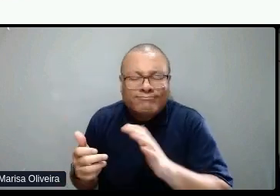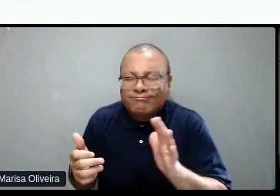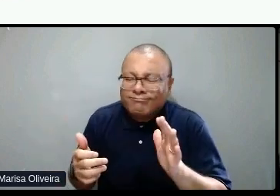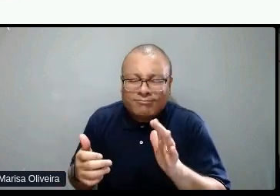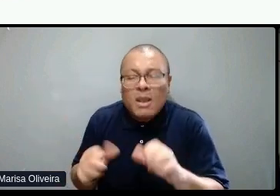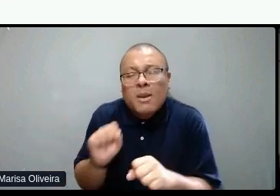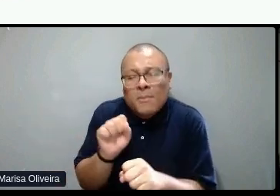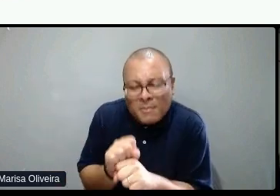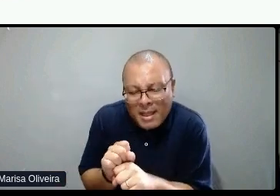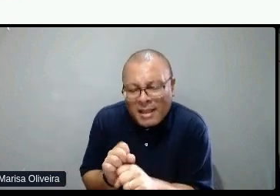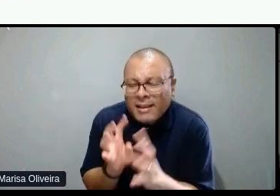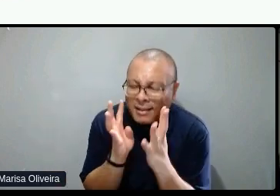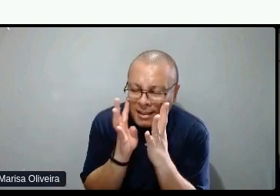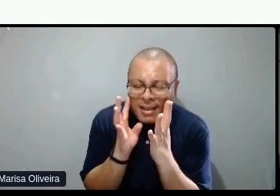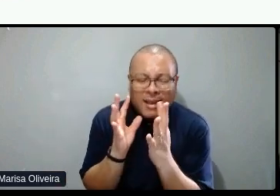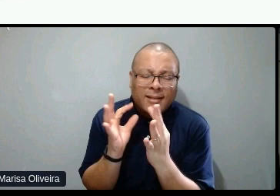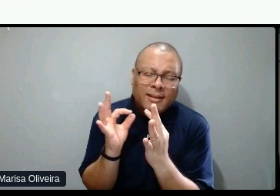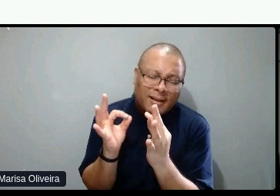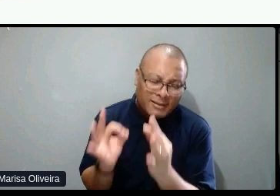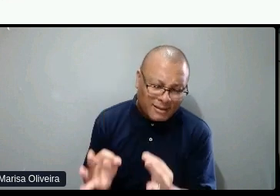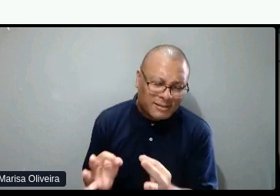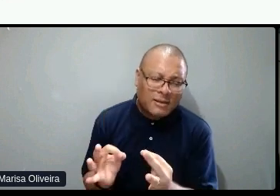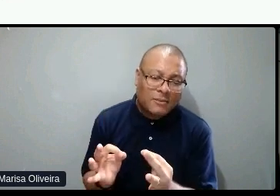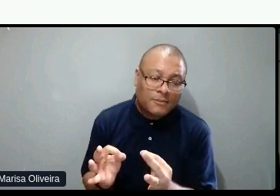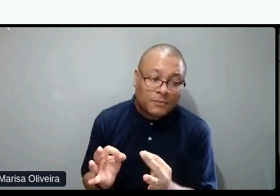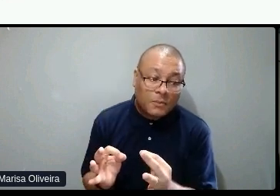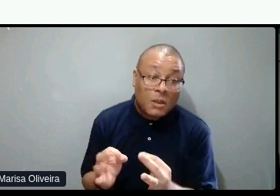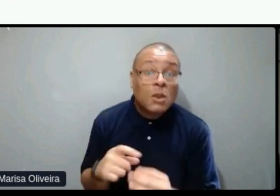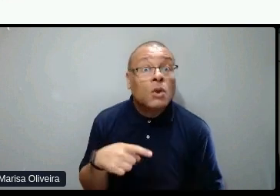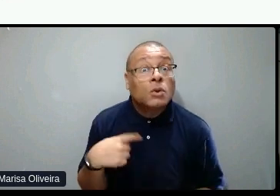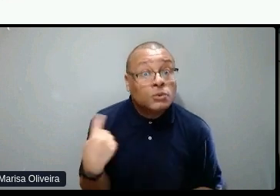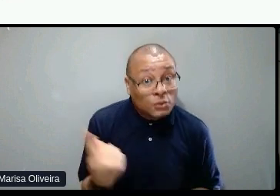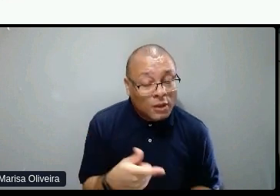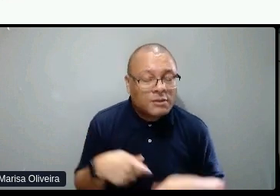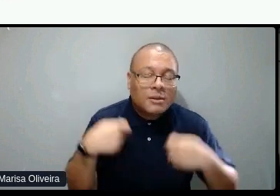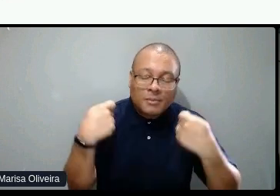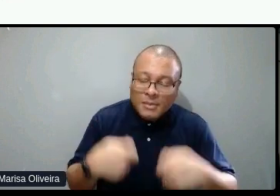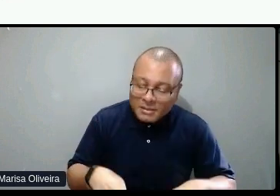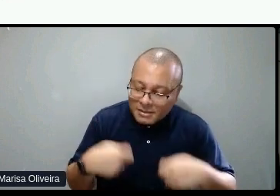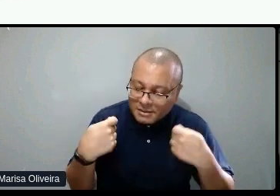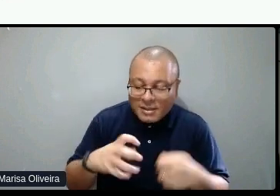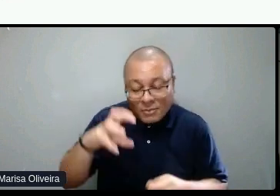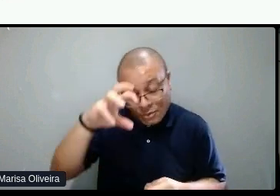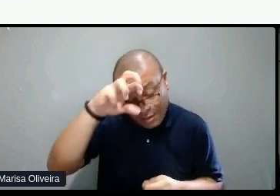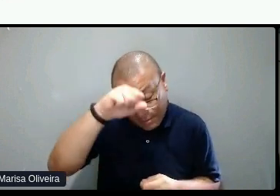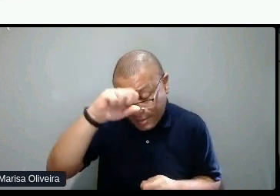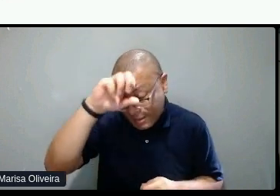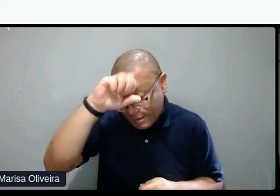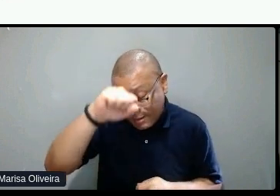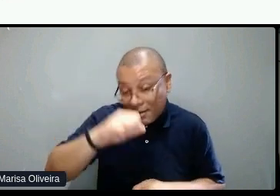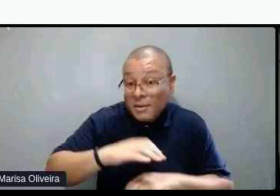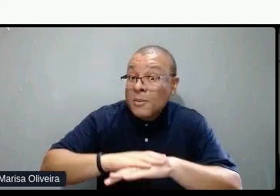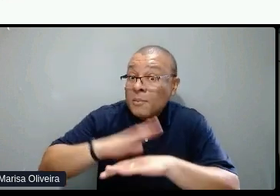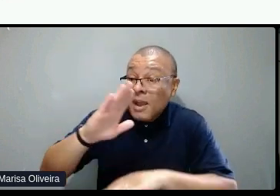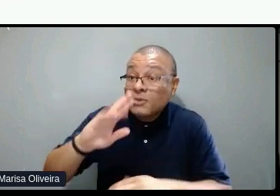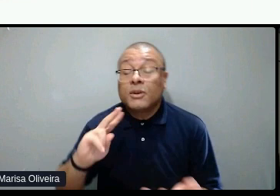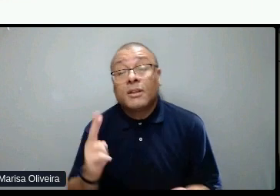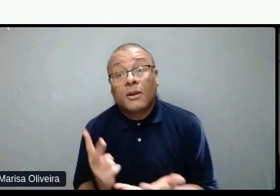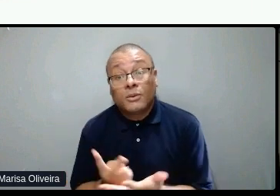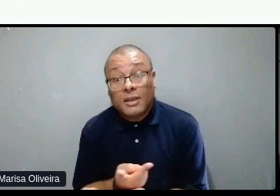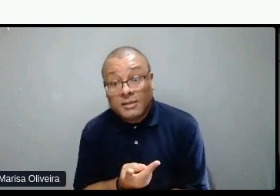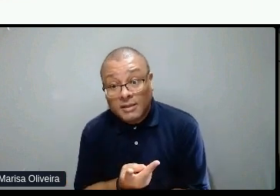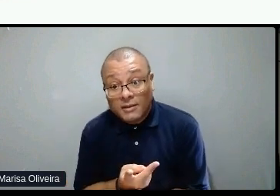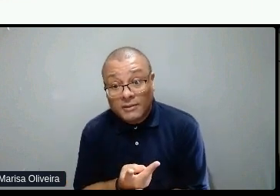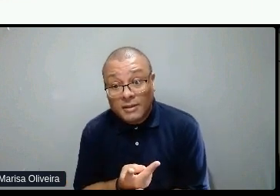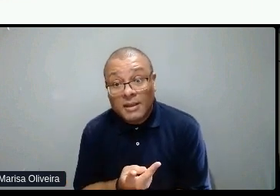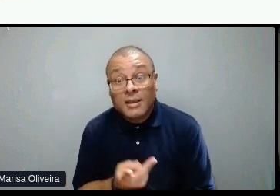people, understanding them, we we learn more about them. We learn more about what's going on, and they